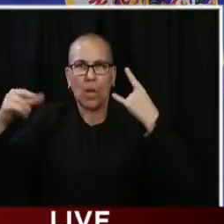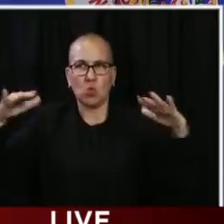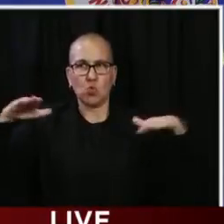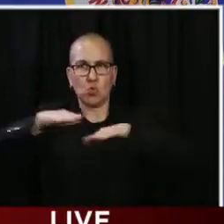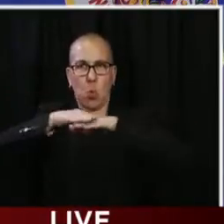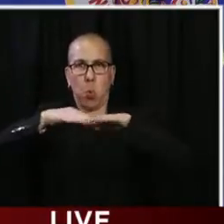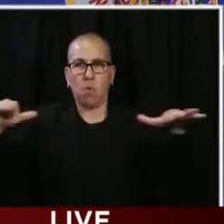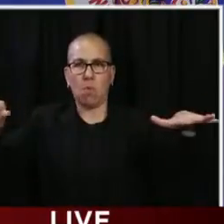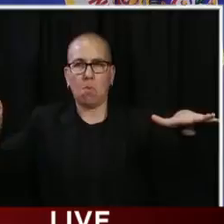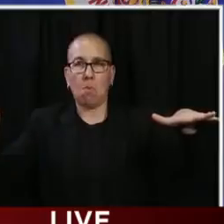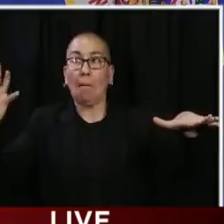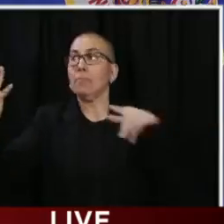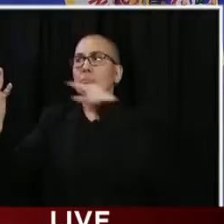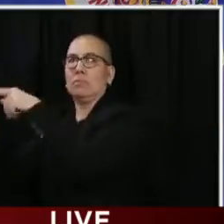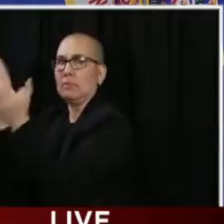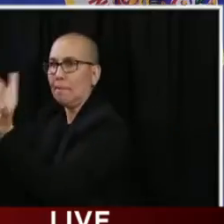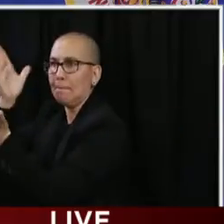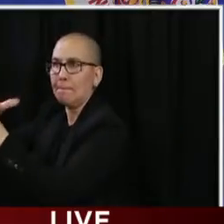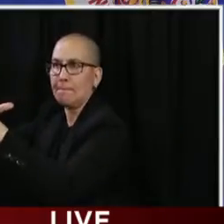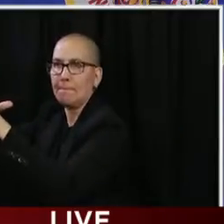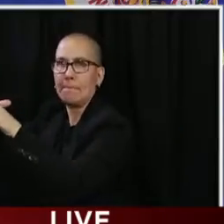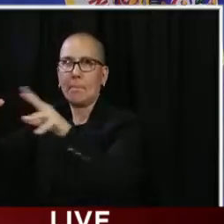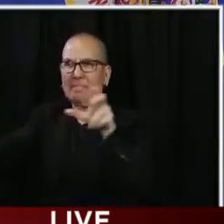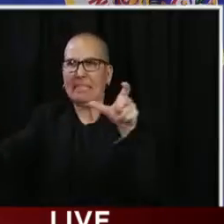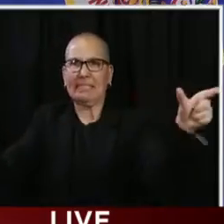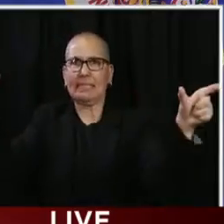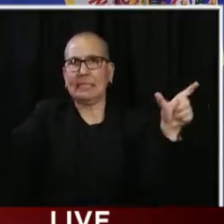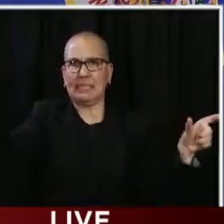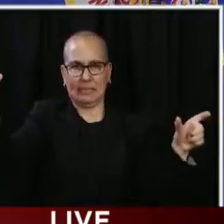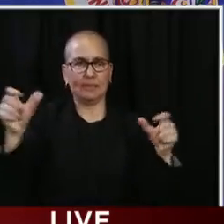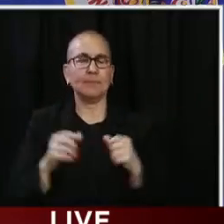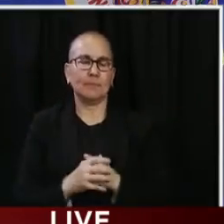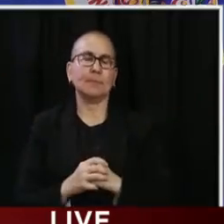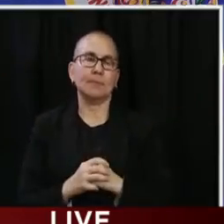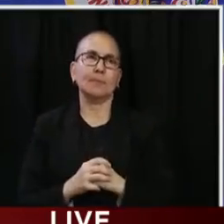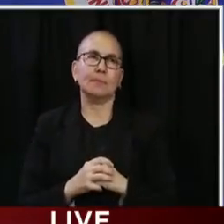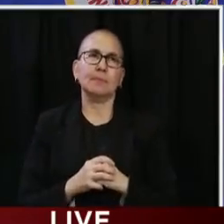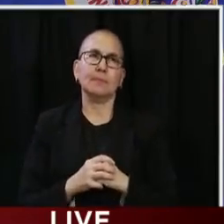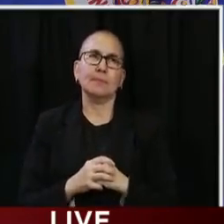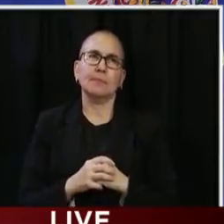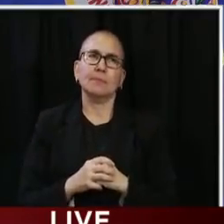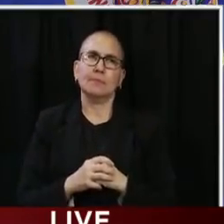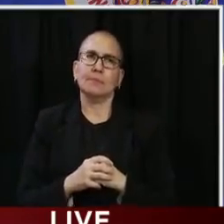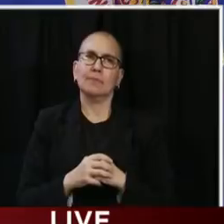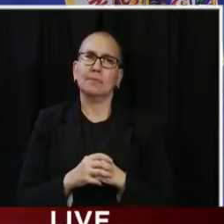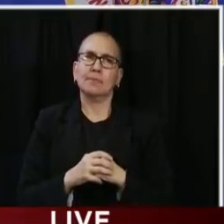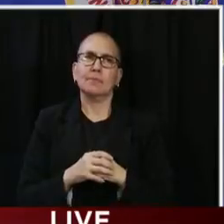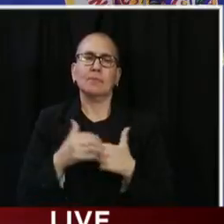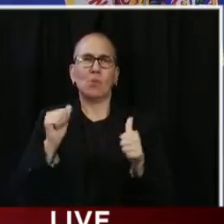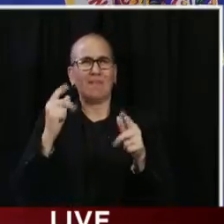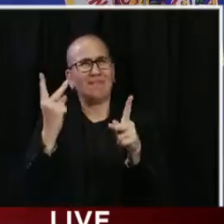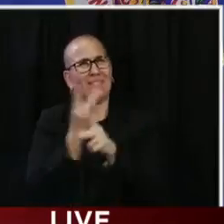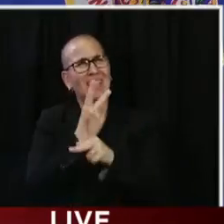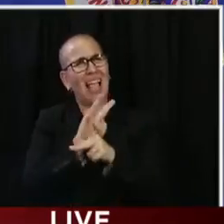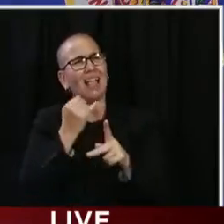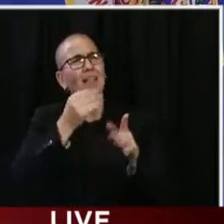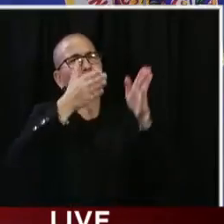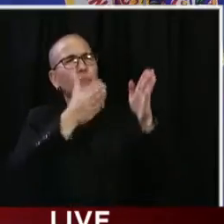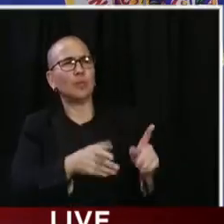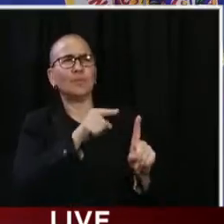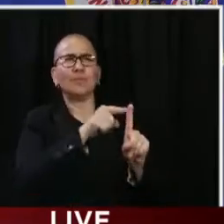of the cases have no known contact, no epidemiological link that we can make. And that's so we're looking for